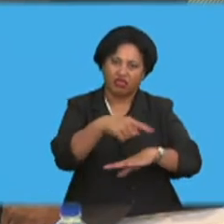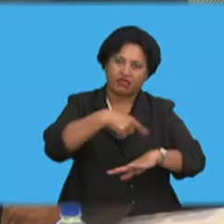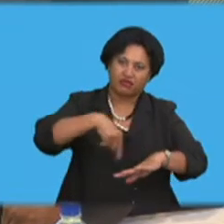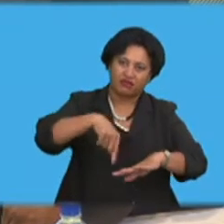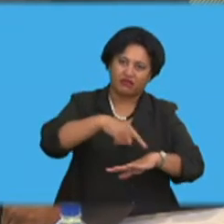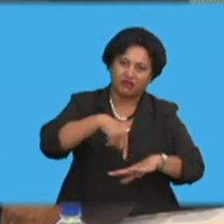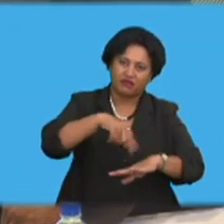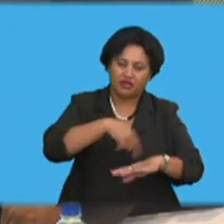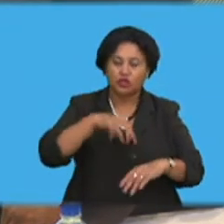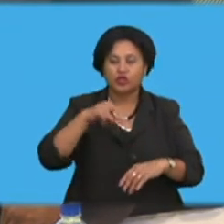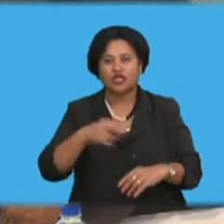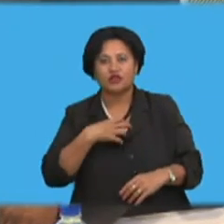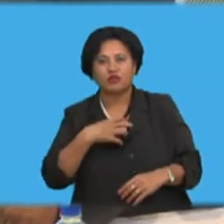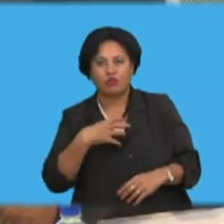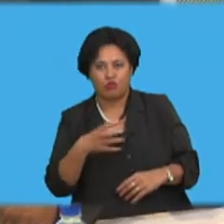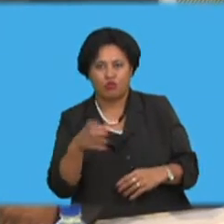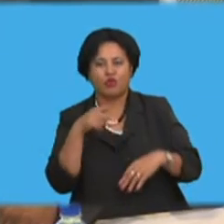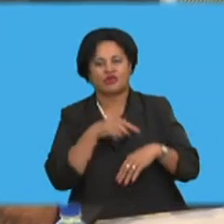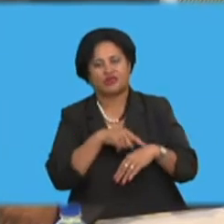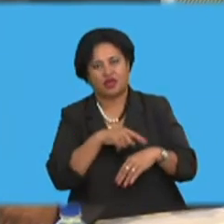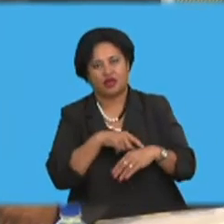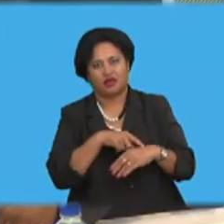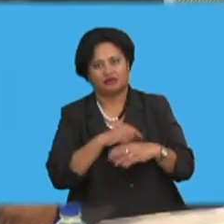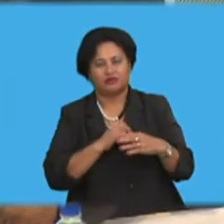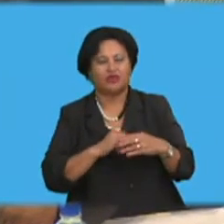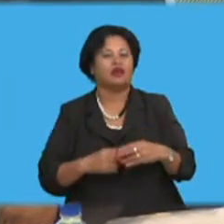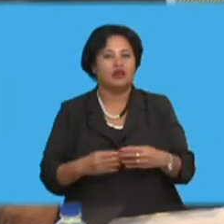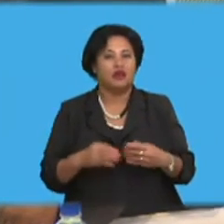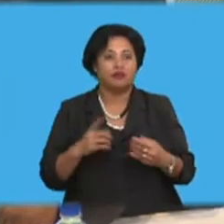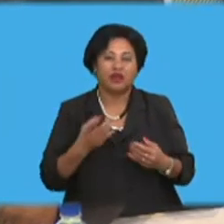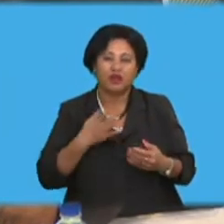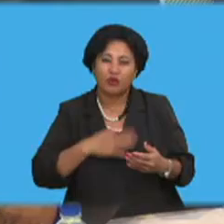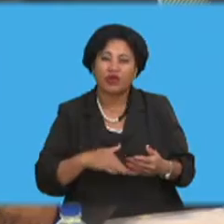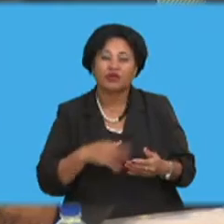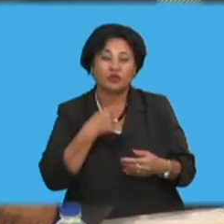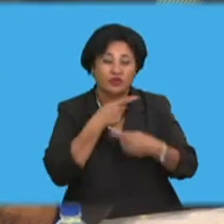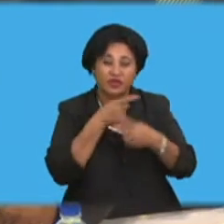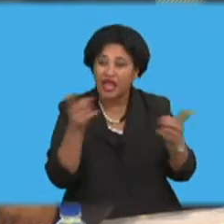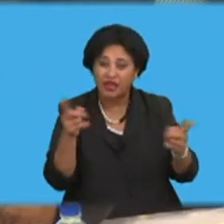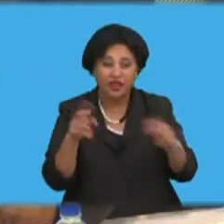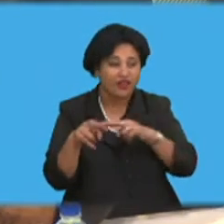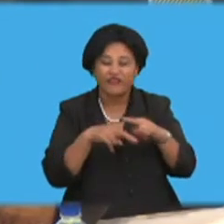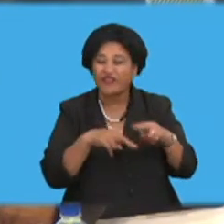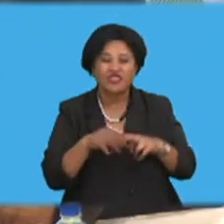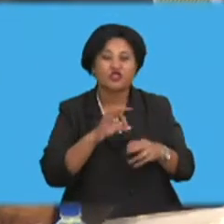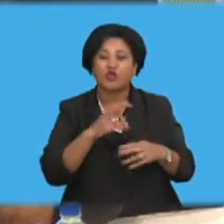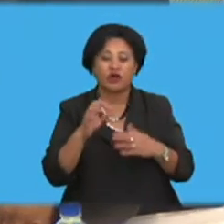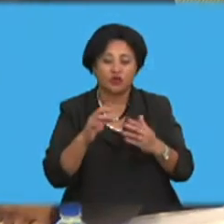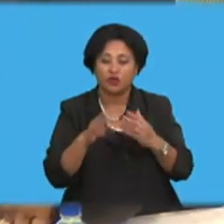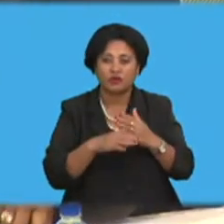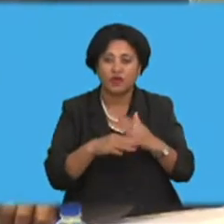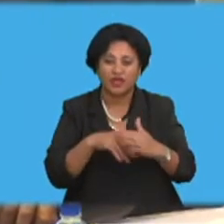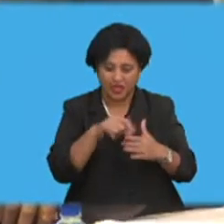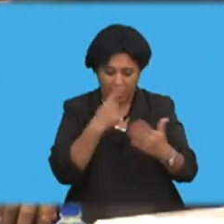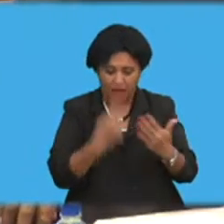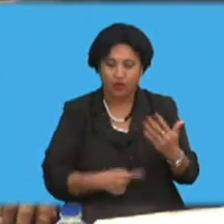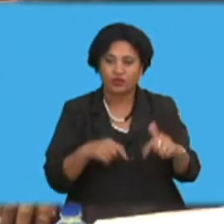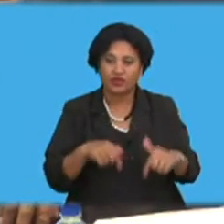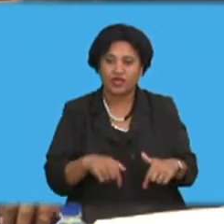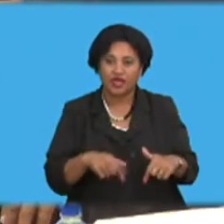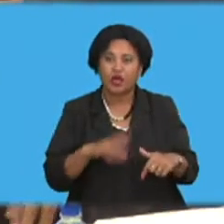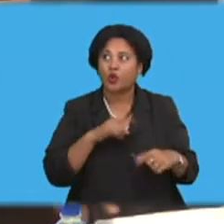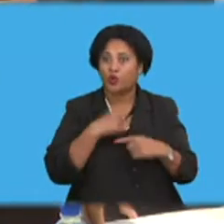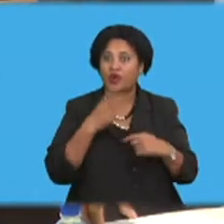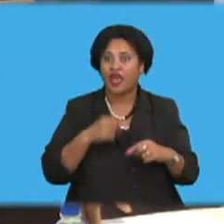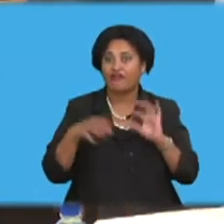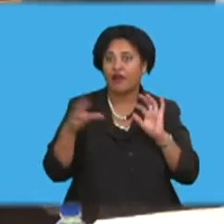lot of investment as well. But, Madam Speaker, let me assure the House that Fiji is not working in isolation. We have partners.